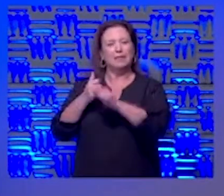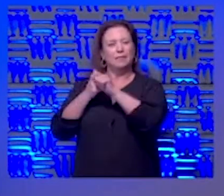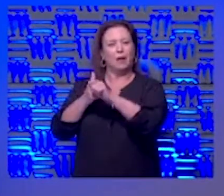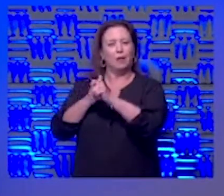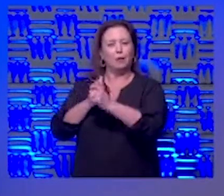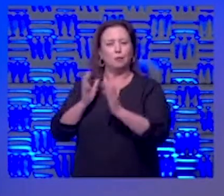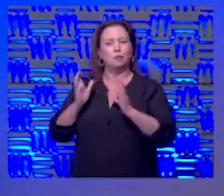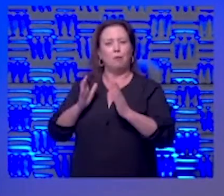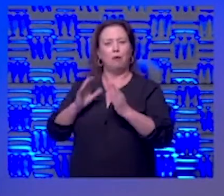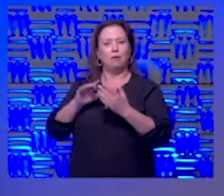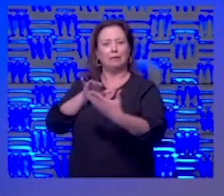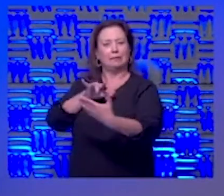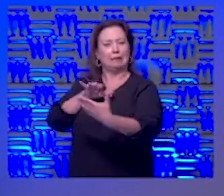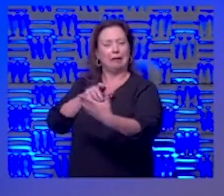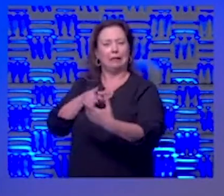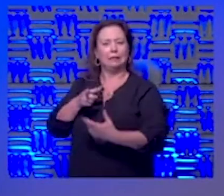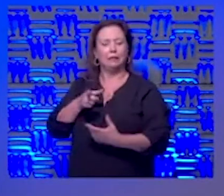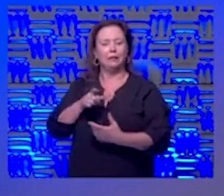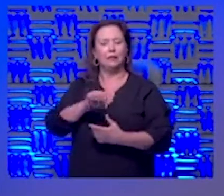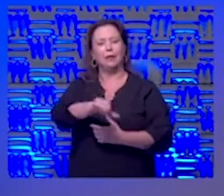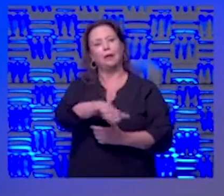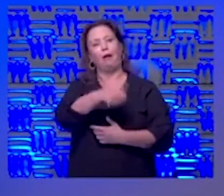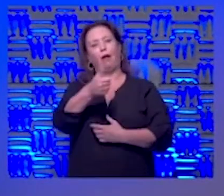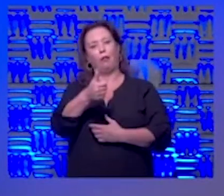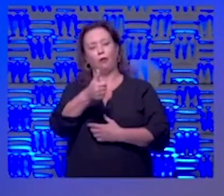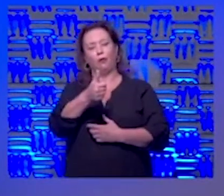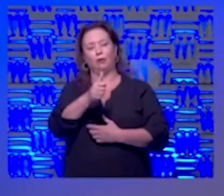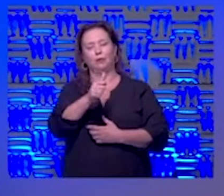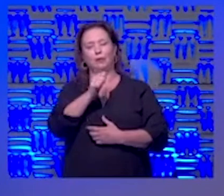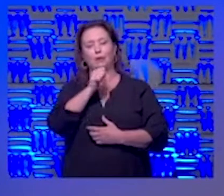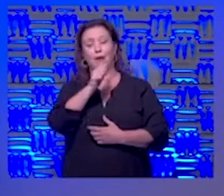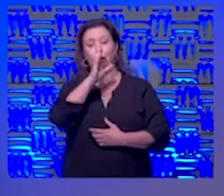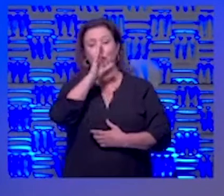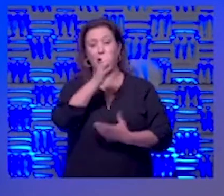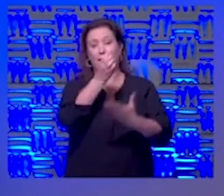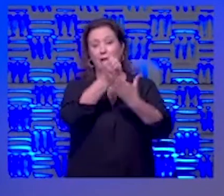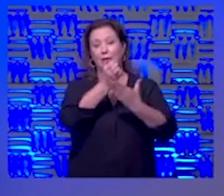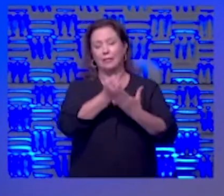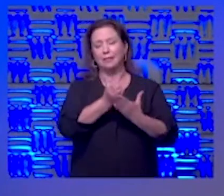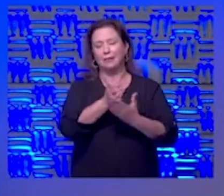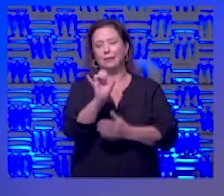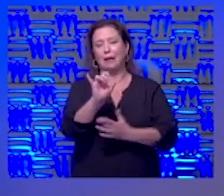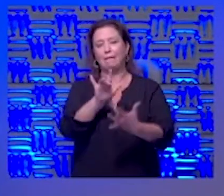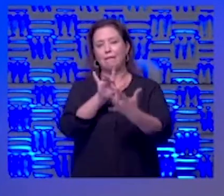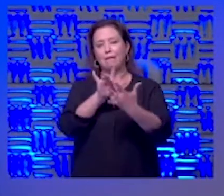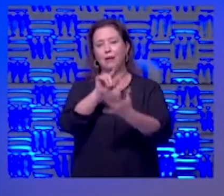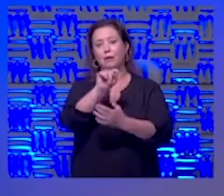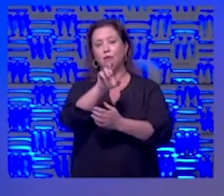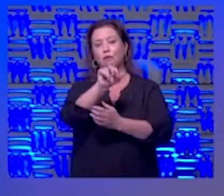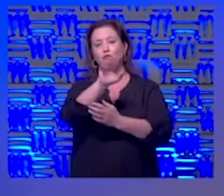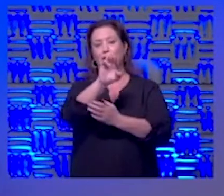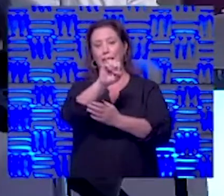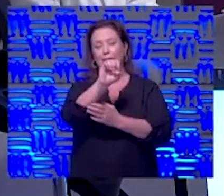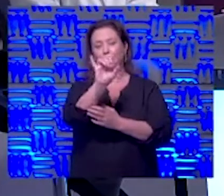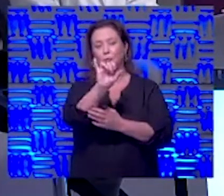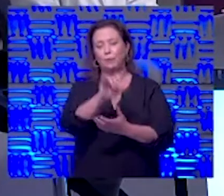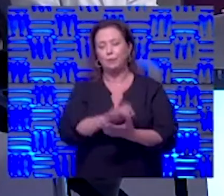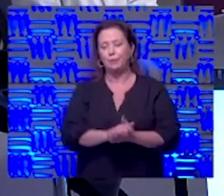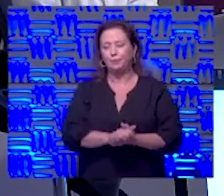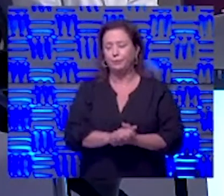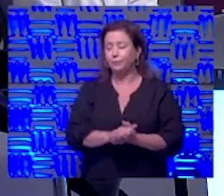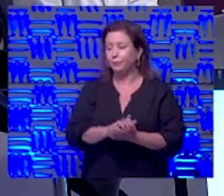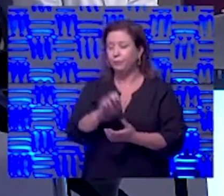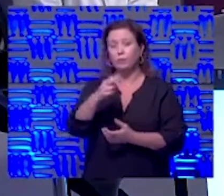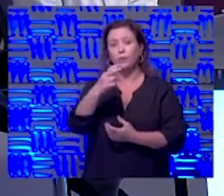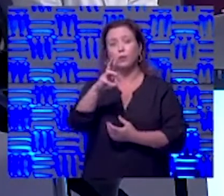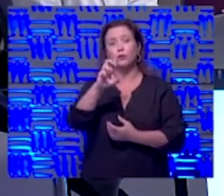small studies and also other indirect evidence such as contact tracing and things of that nature. Sean wants to know what your thoughts are